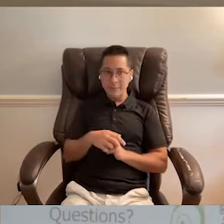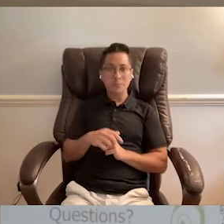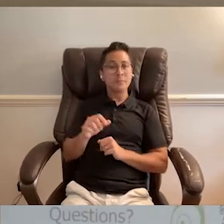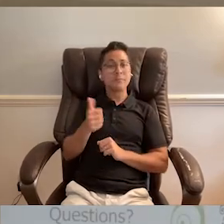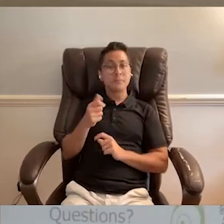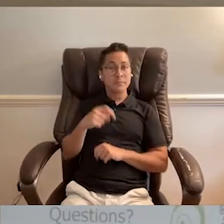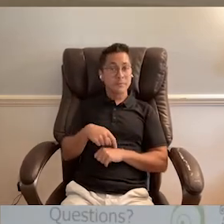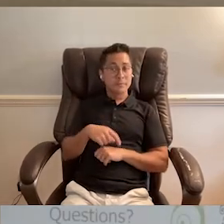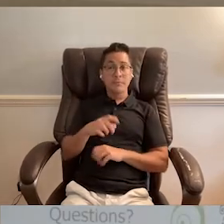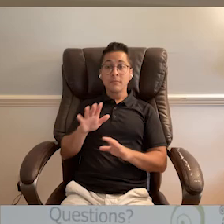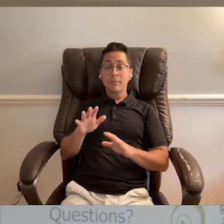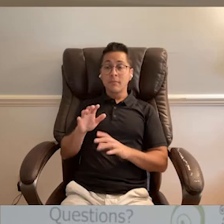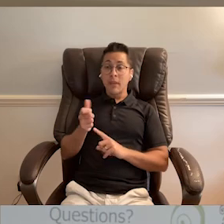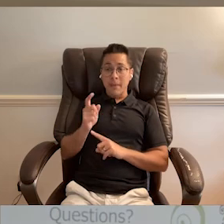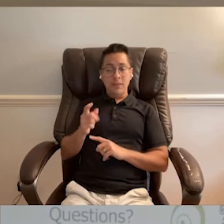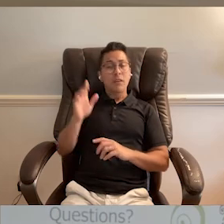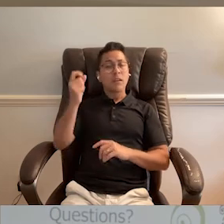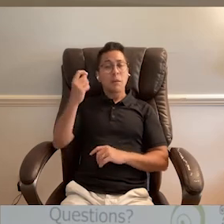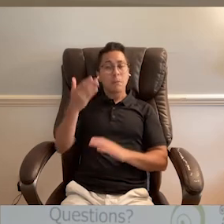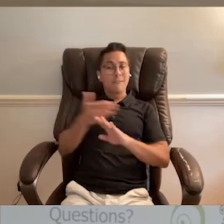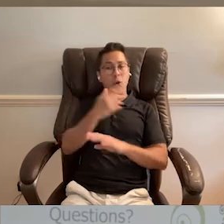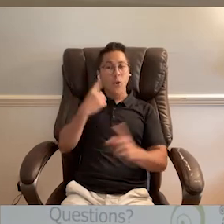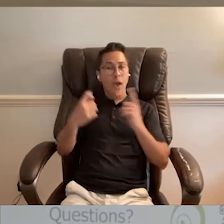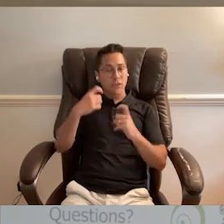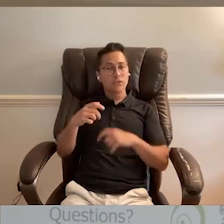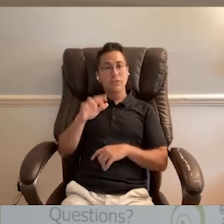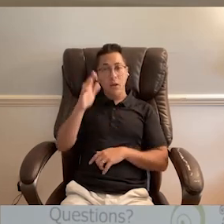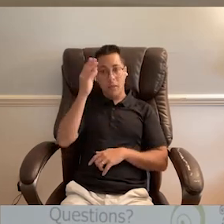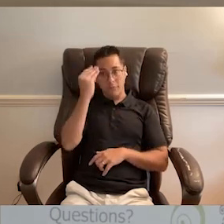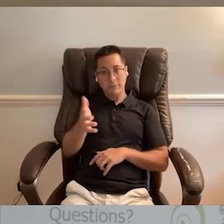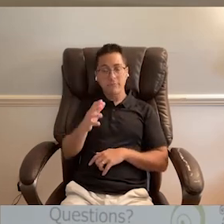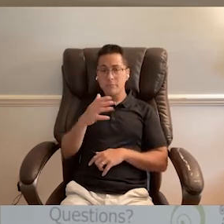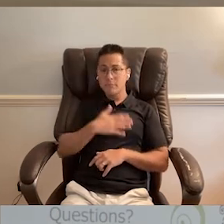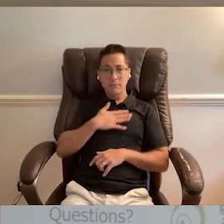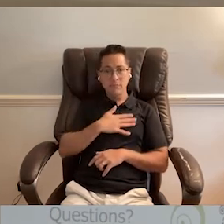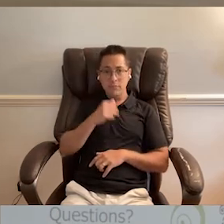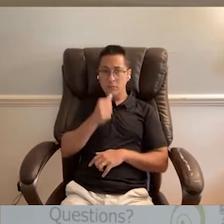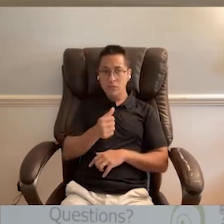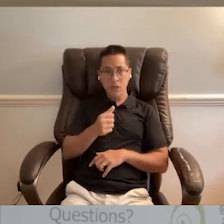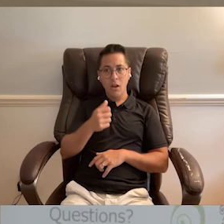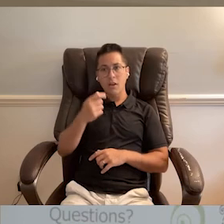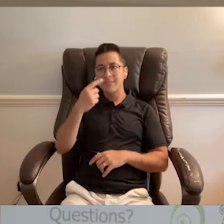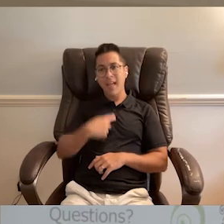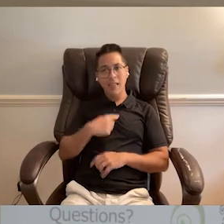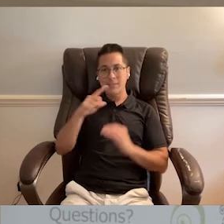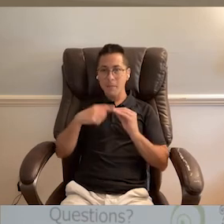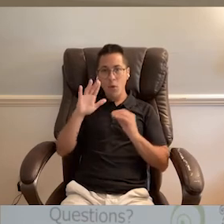ask questions, I want to mention, please do not tell us about your particular